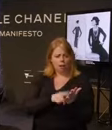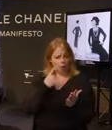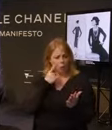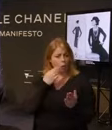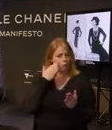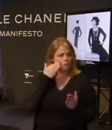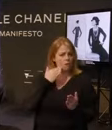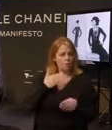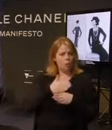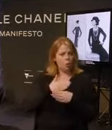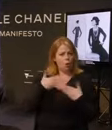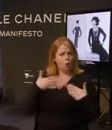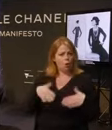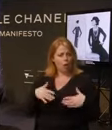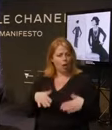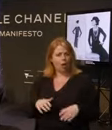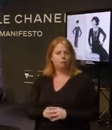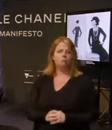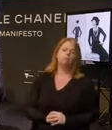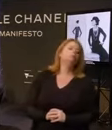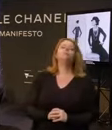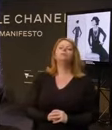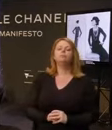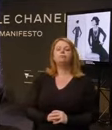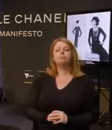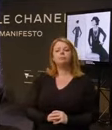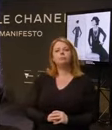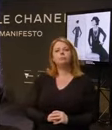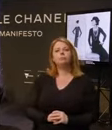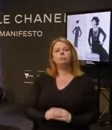workwear, and then considering the importance of